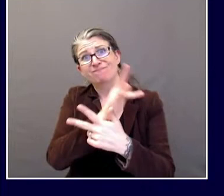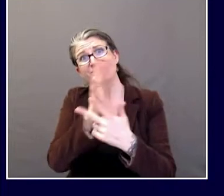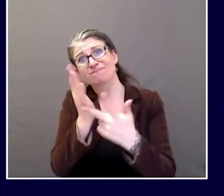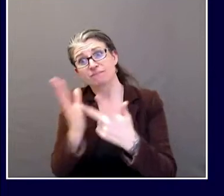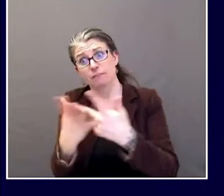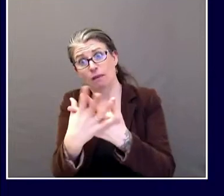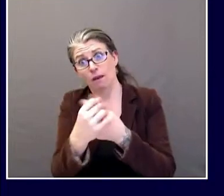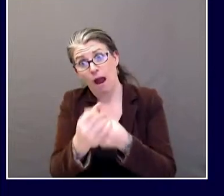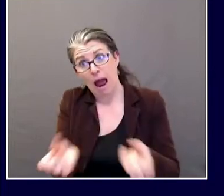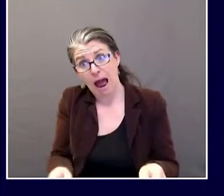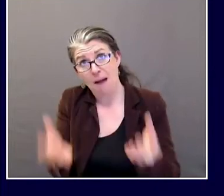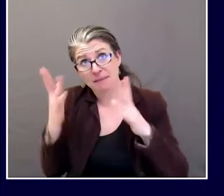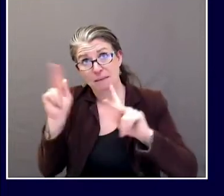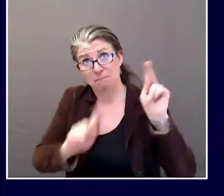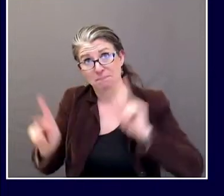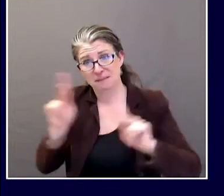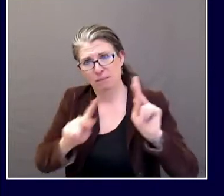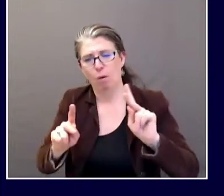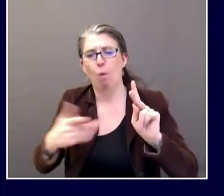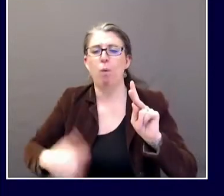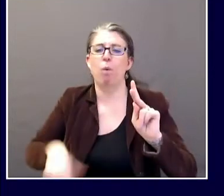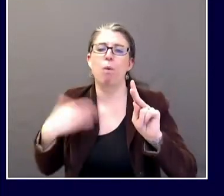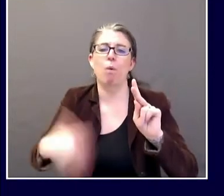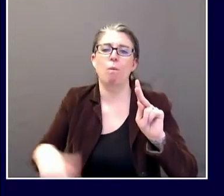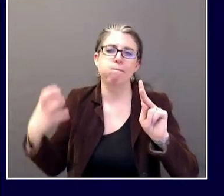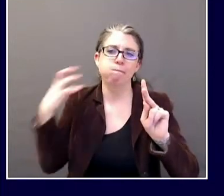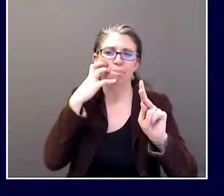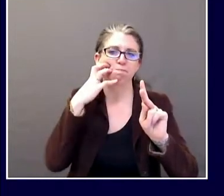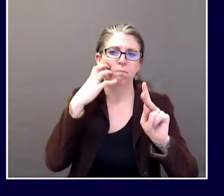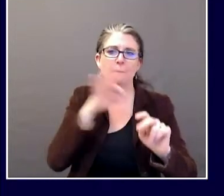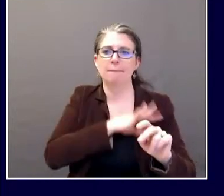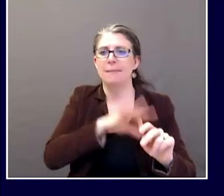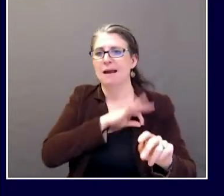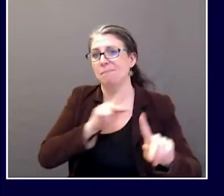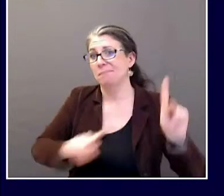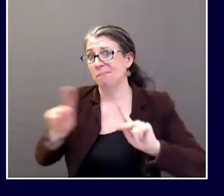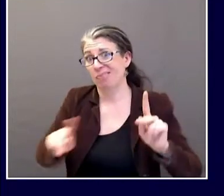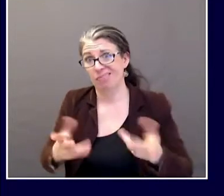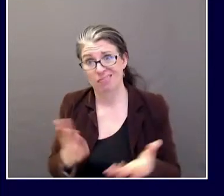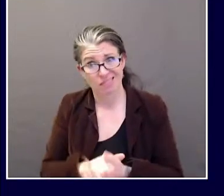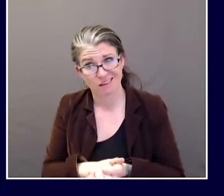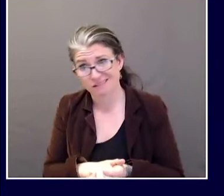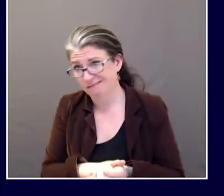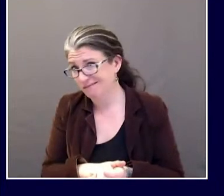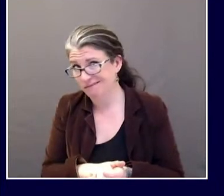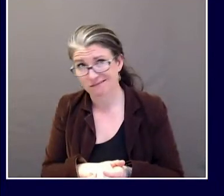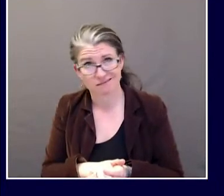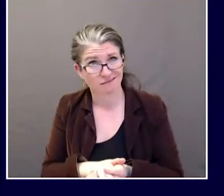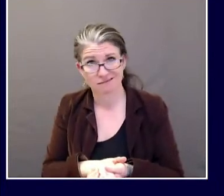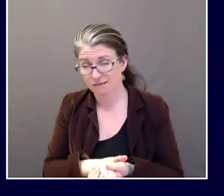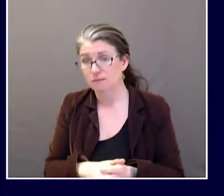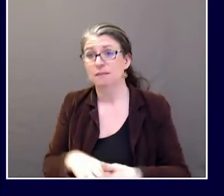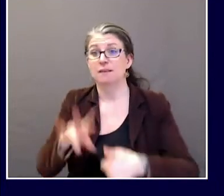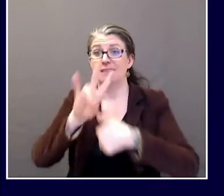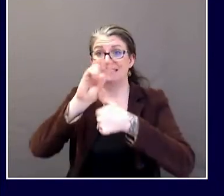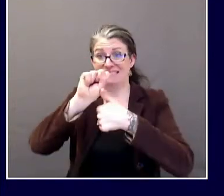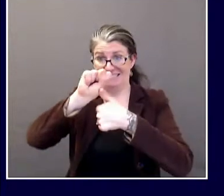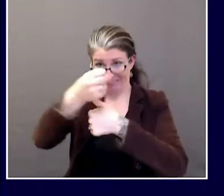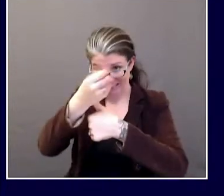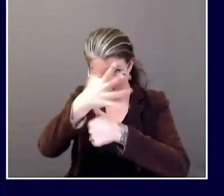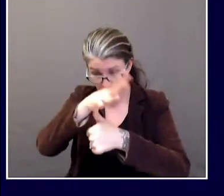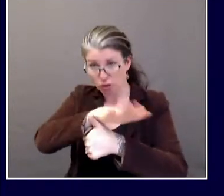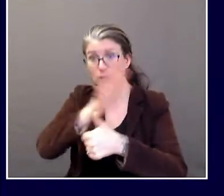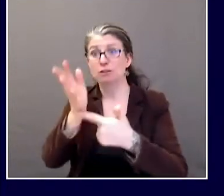entire population of Maine, that's when we'll start thinking through and working on the logistics of other frontline workers, such as the